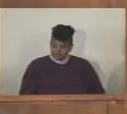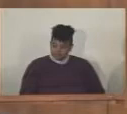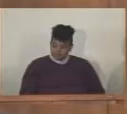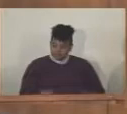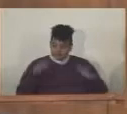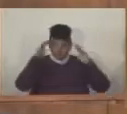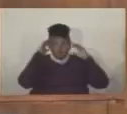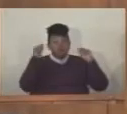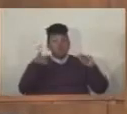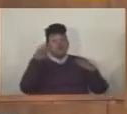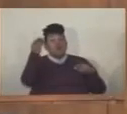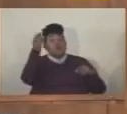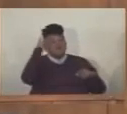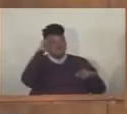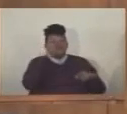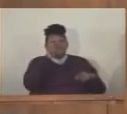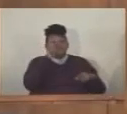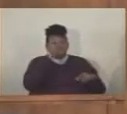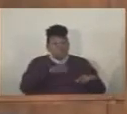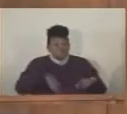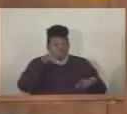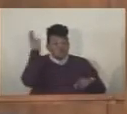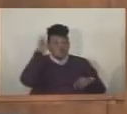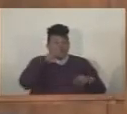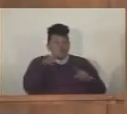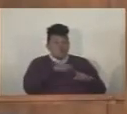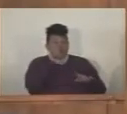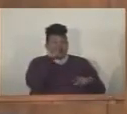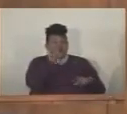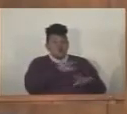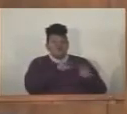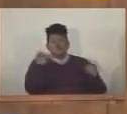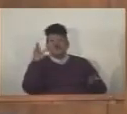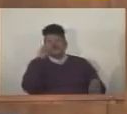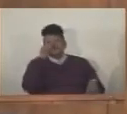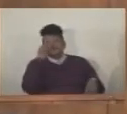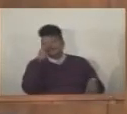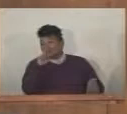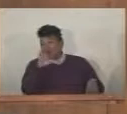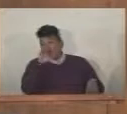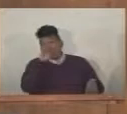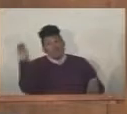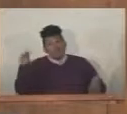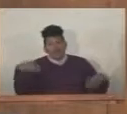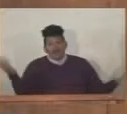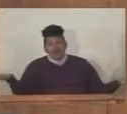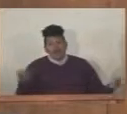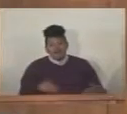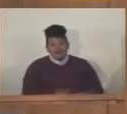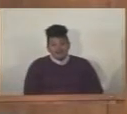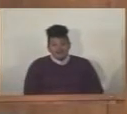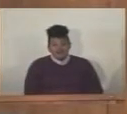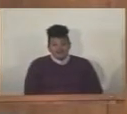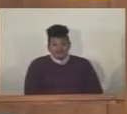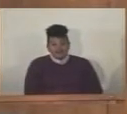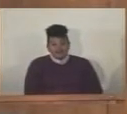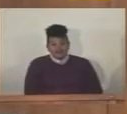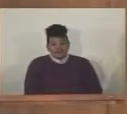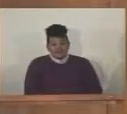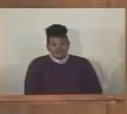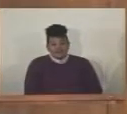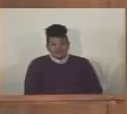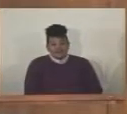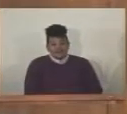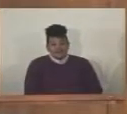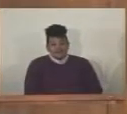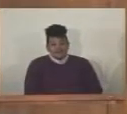money and transportation for school. Try something, find something to do. Don't call you about just clothes and shoes